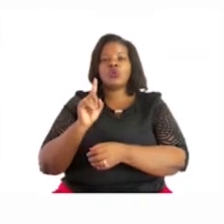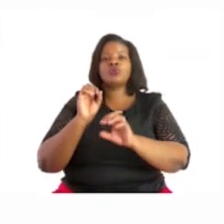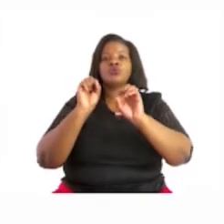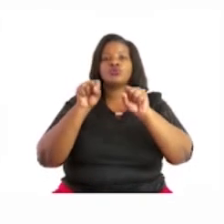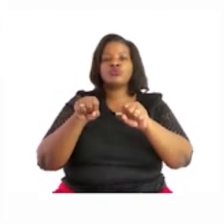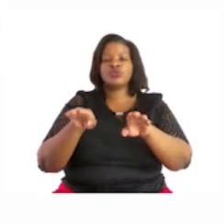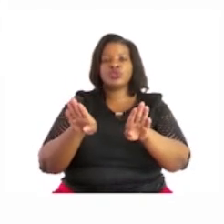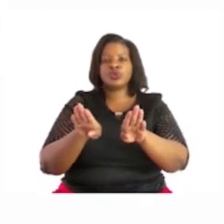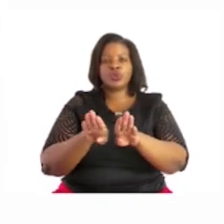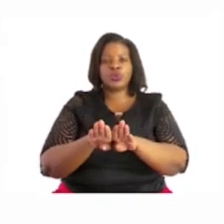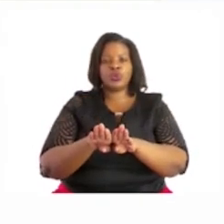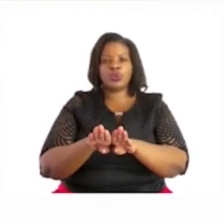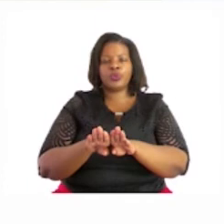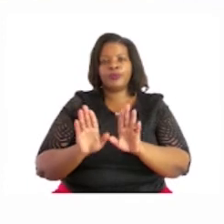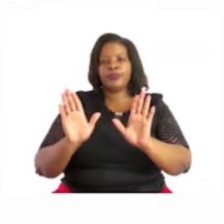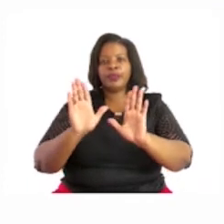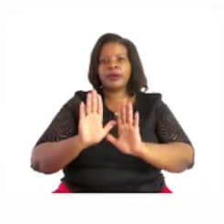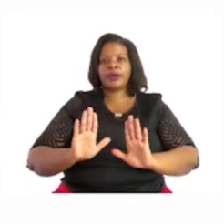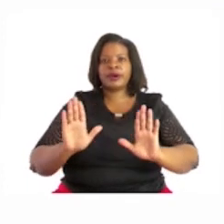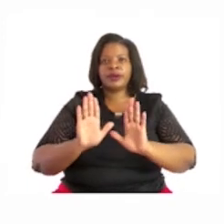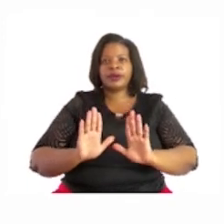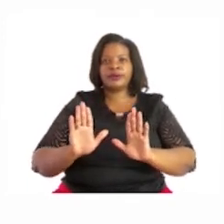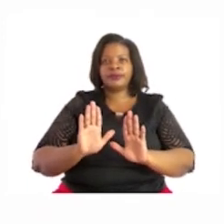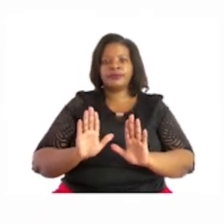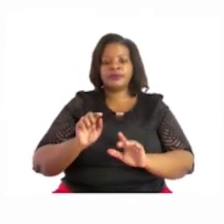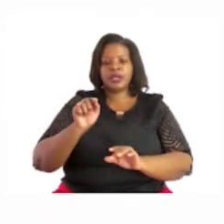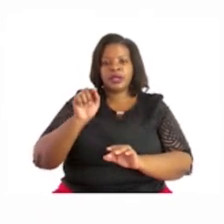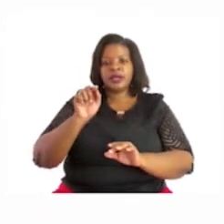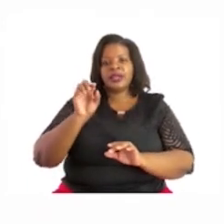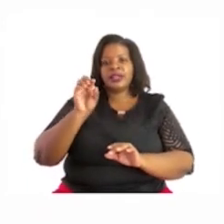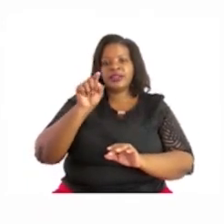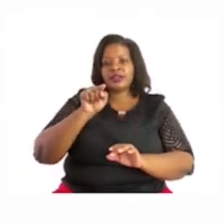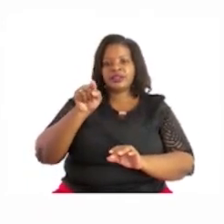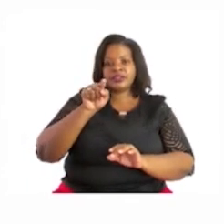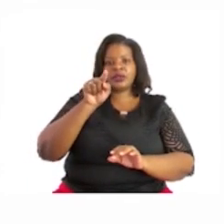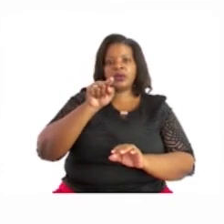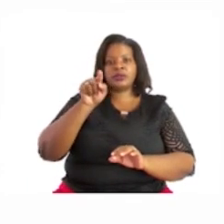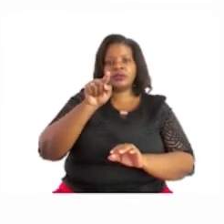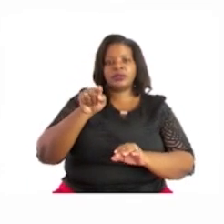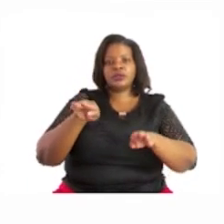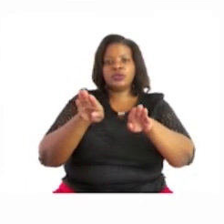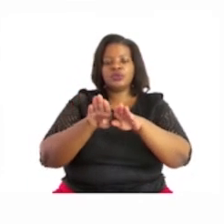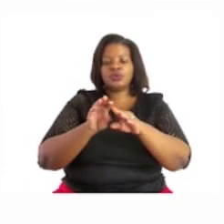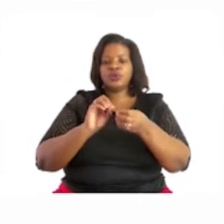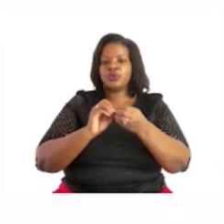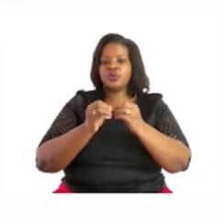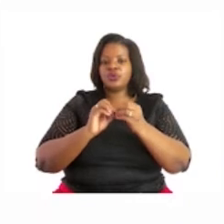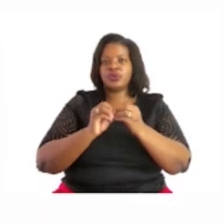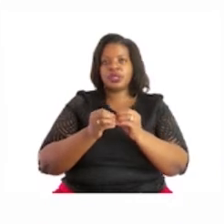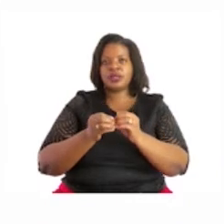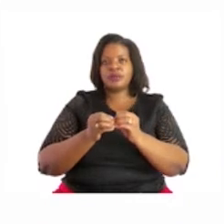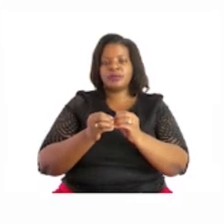you must color in the circles to make the following numbers. The numbers